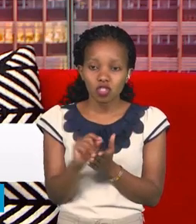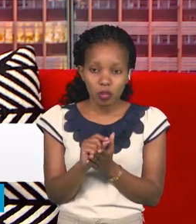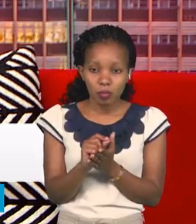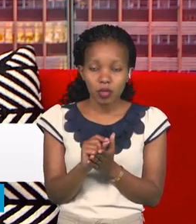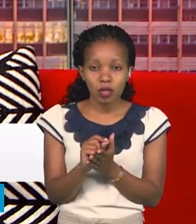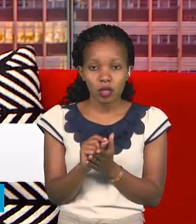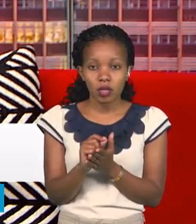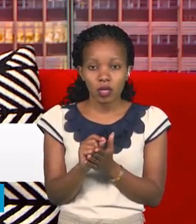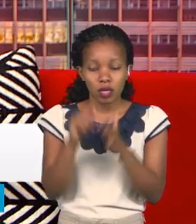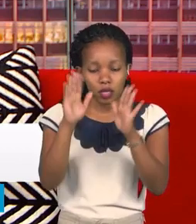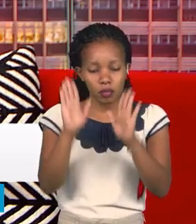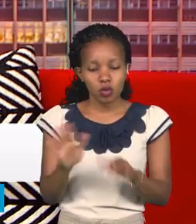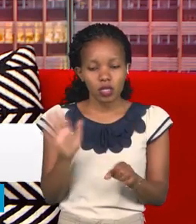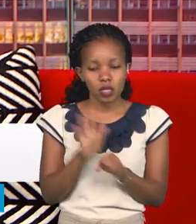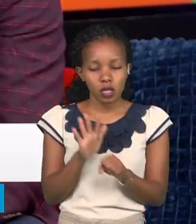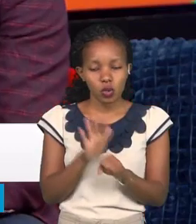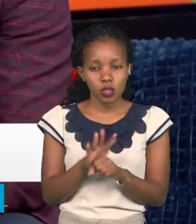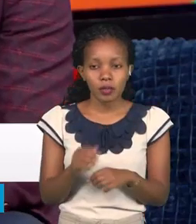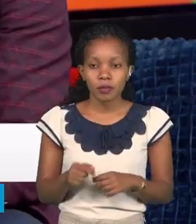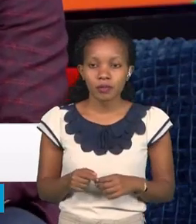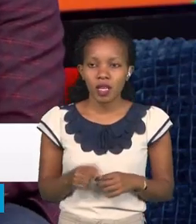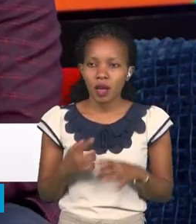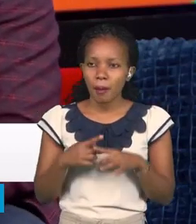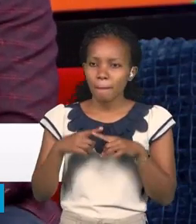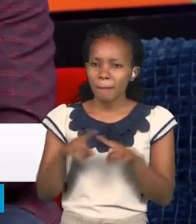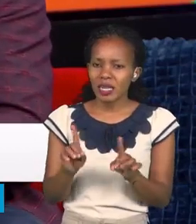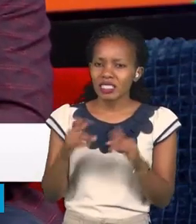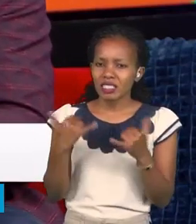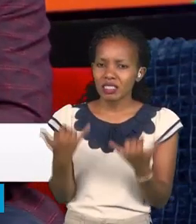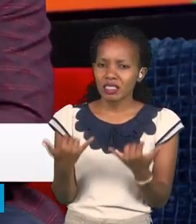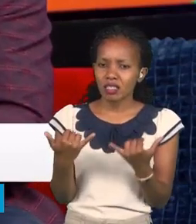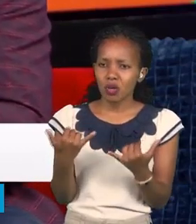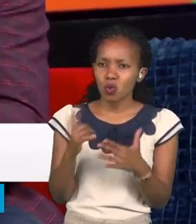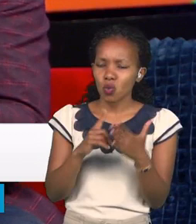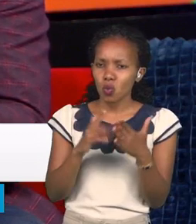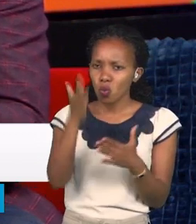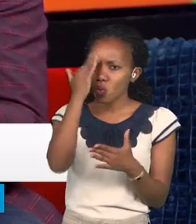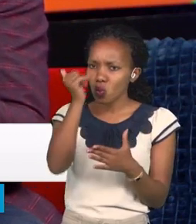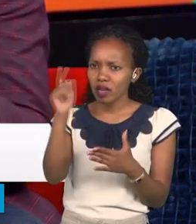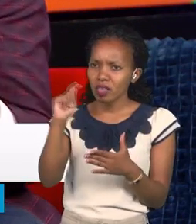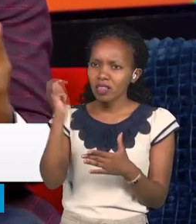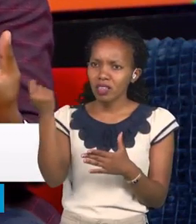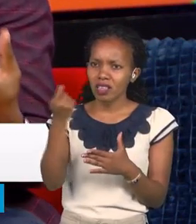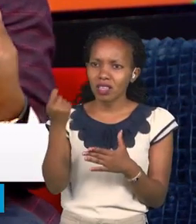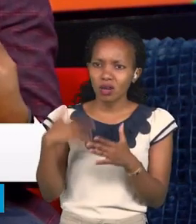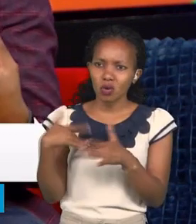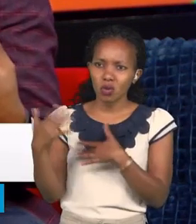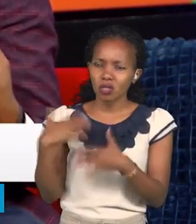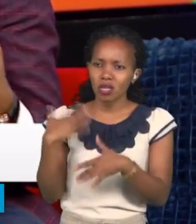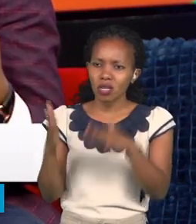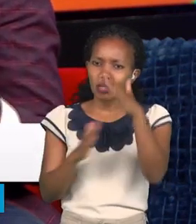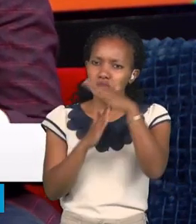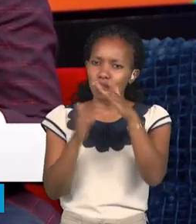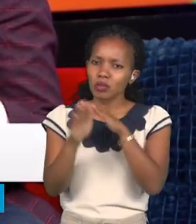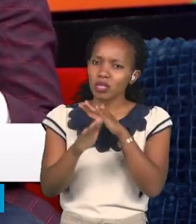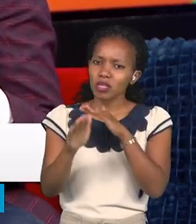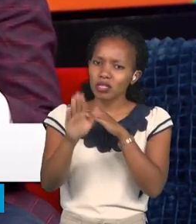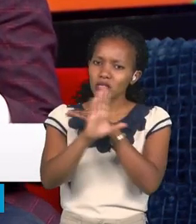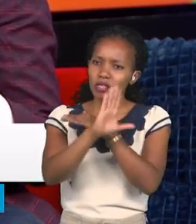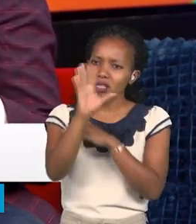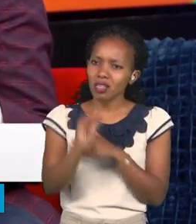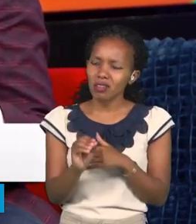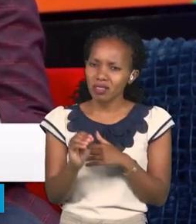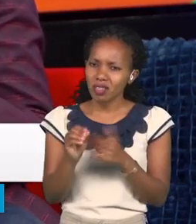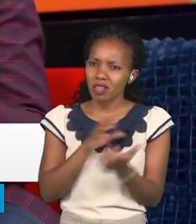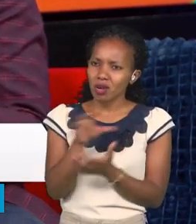what matters. Okay. Yeah. Interesting. Mm-hmm. Now, but eventually, why is Kenya considered as one of the top destinations in Africa? Yeah. It's kind